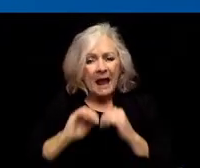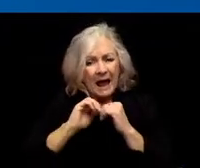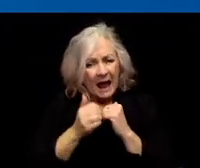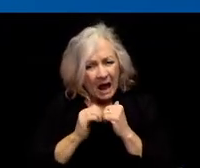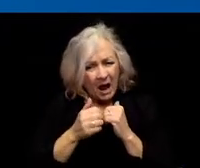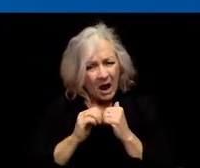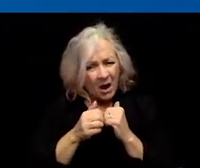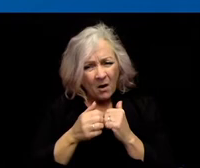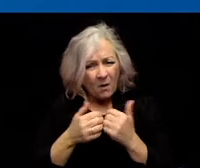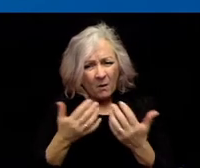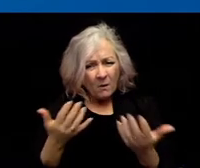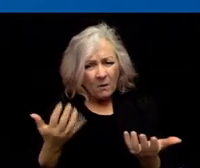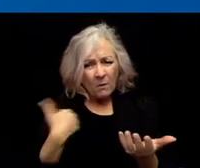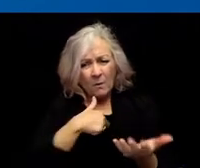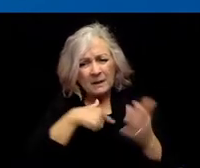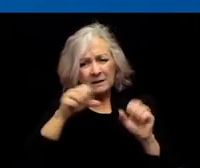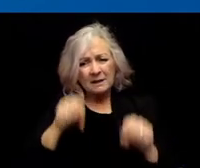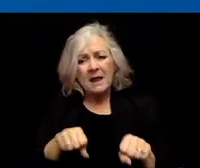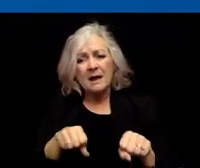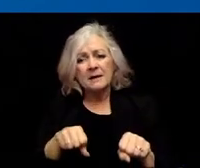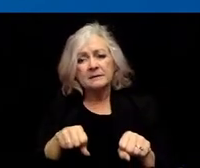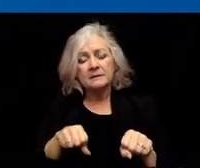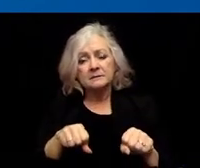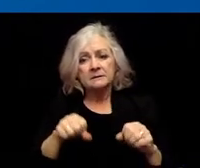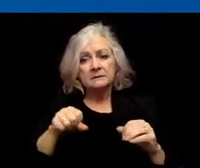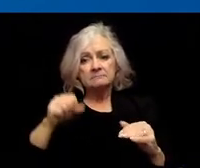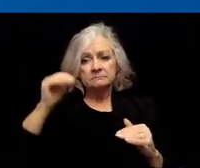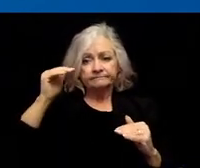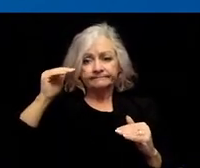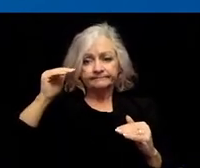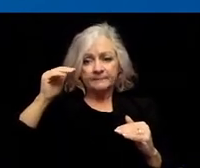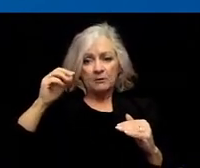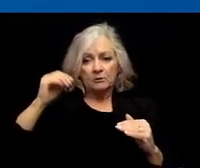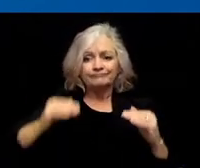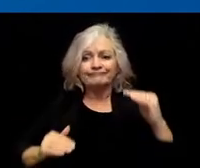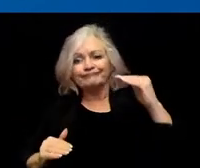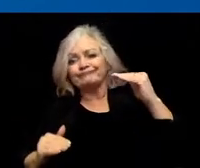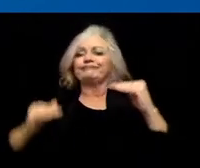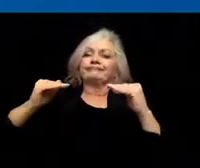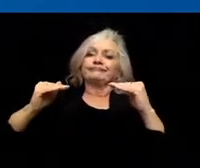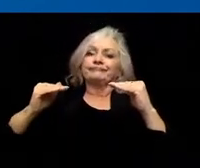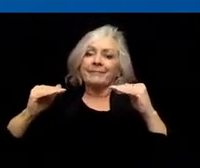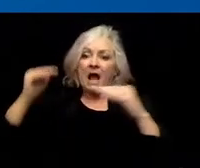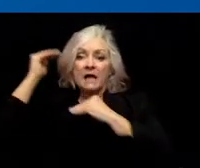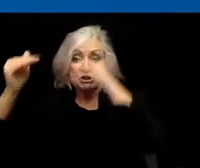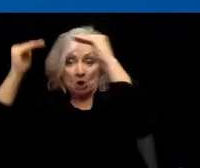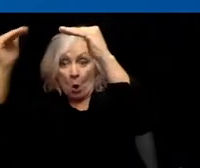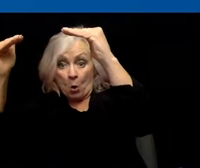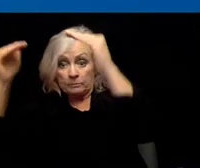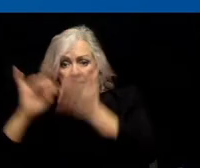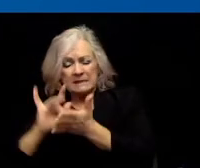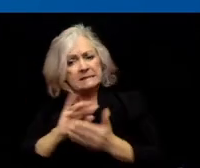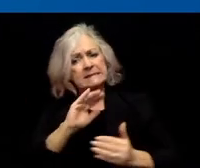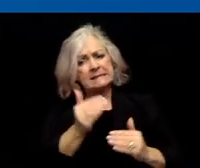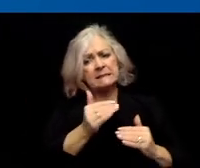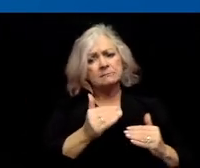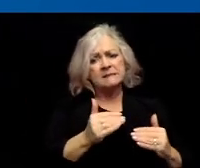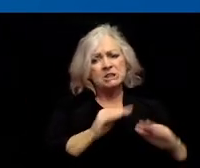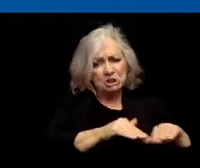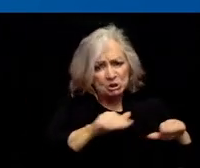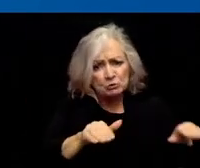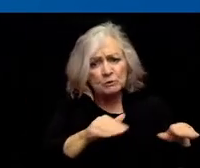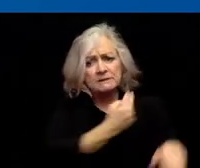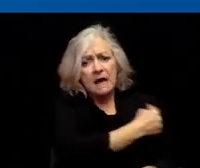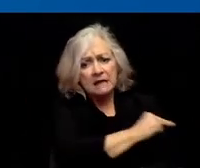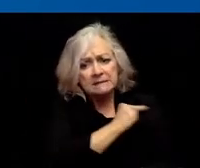recreate on the adult medicine side, what I think has been more successful in pediatrics in terms of complex care of people